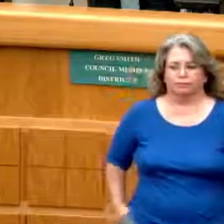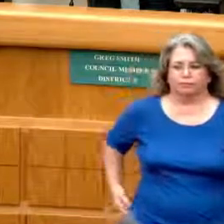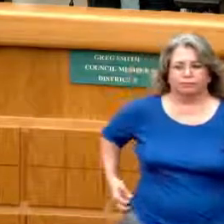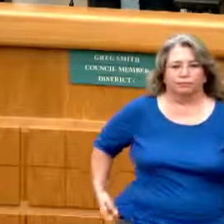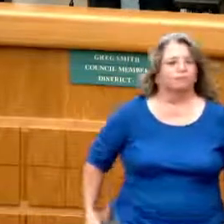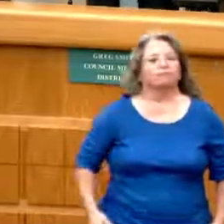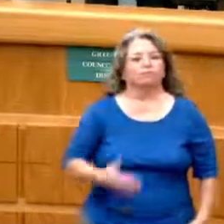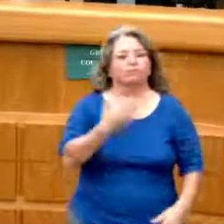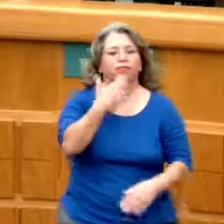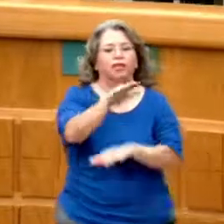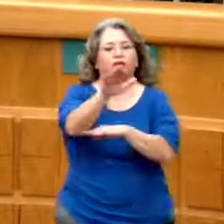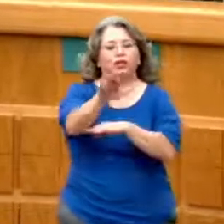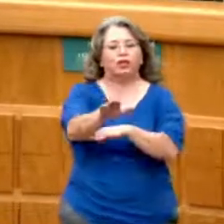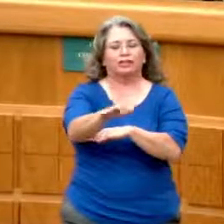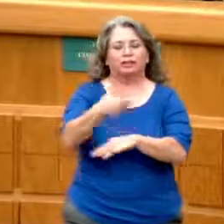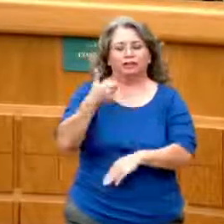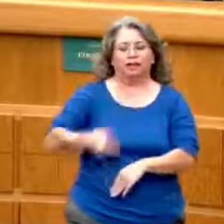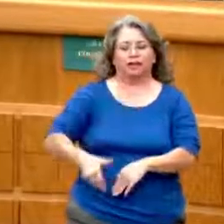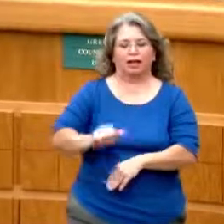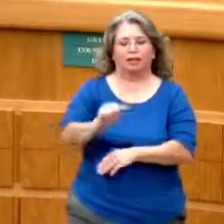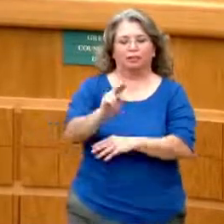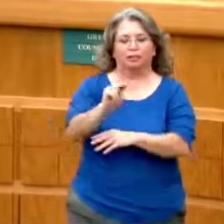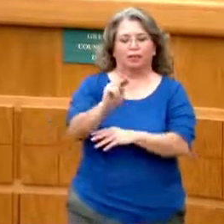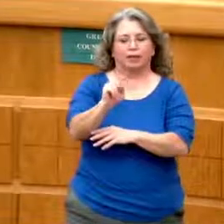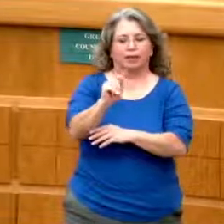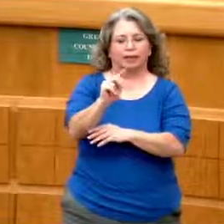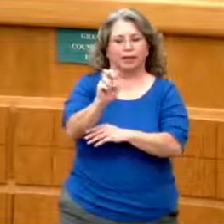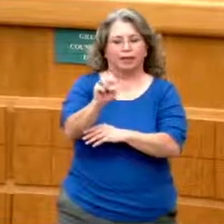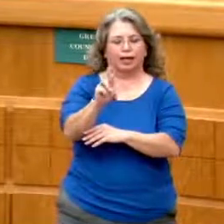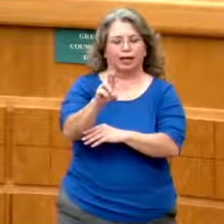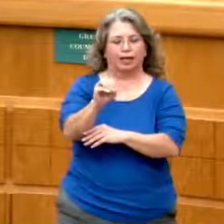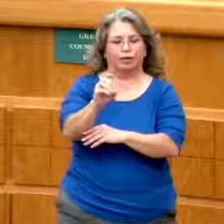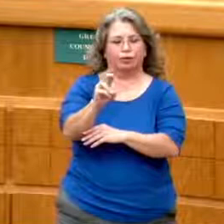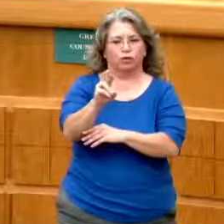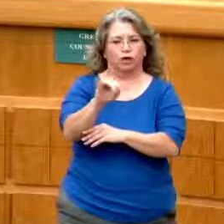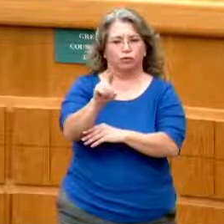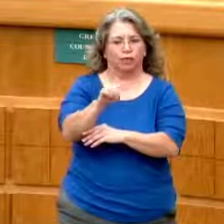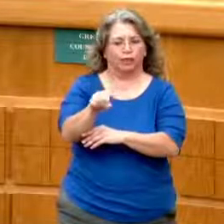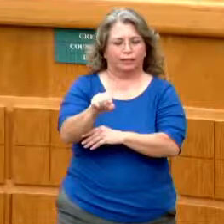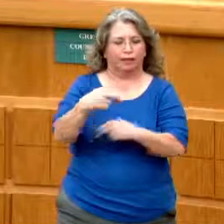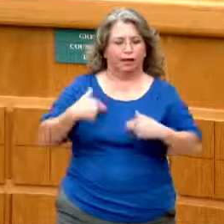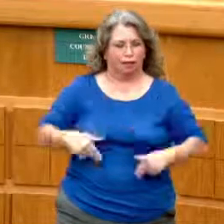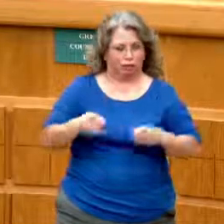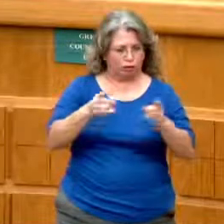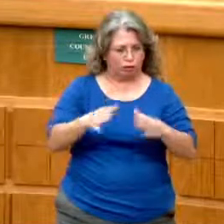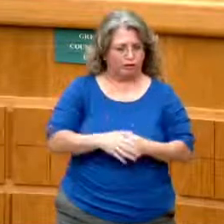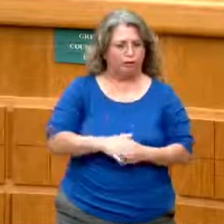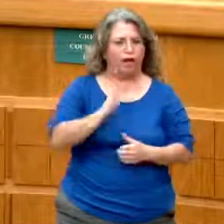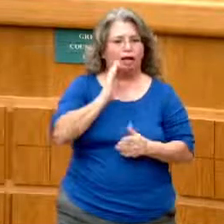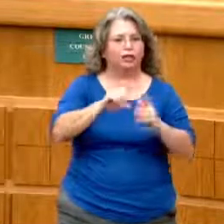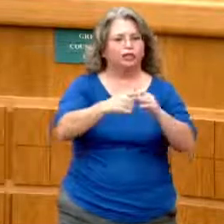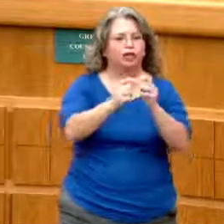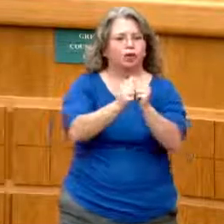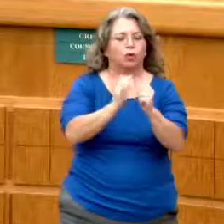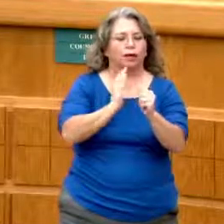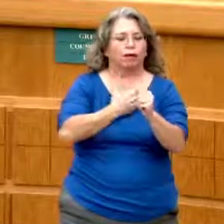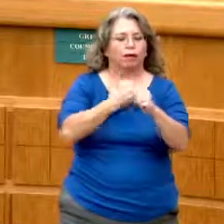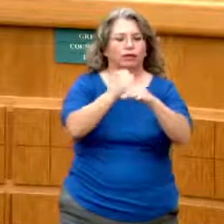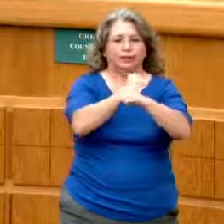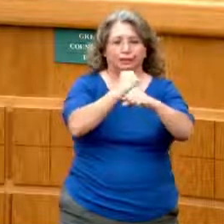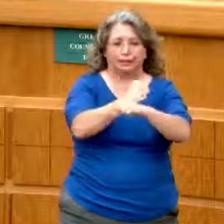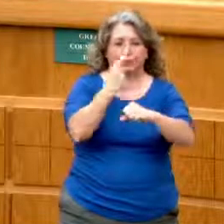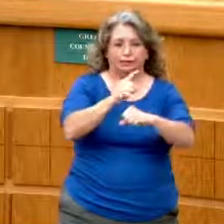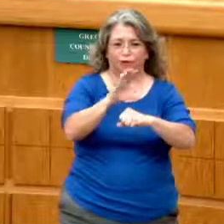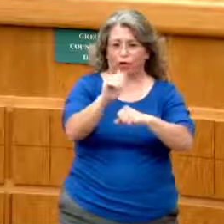Good afternoon, Annette Rodriguez, Public Health Director. I'm going to start with the Nueces County COVID-19 statistics. First